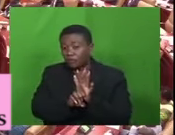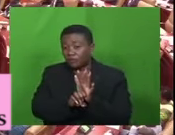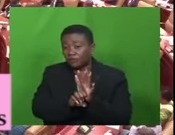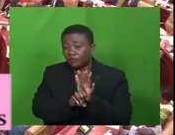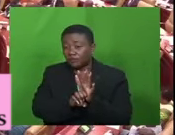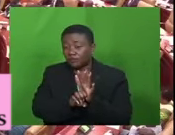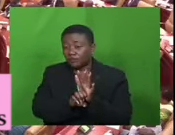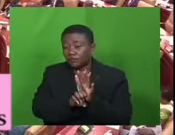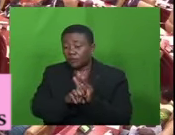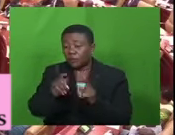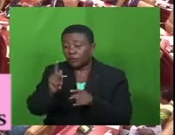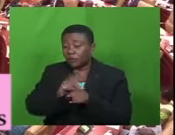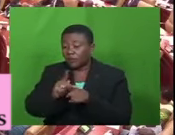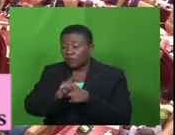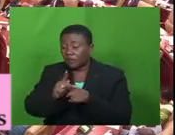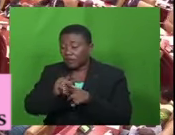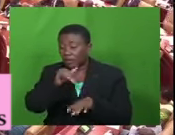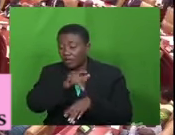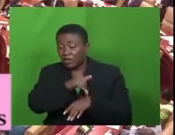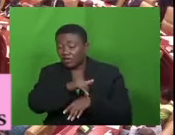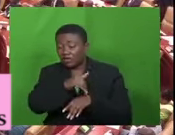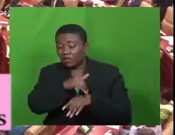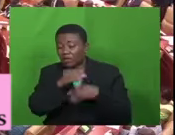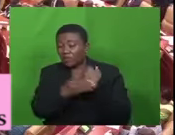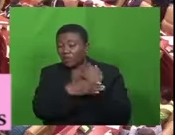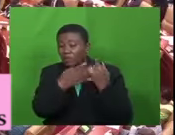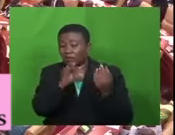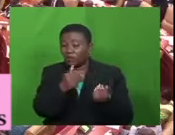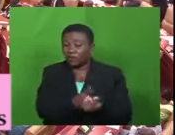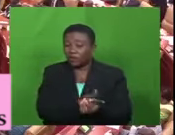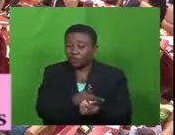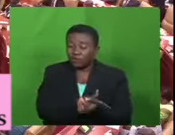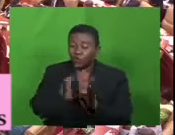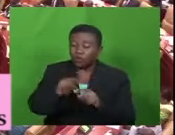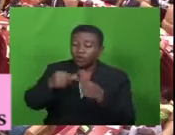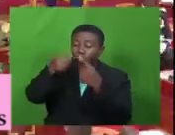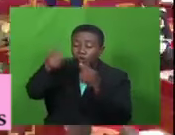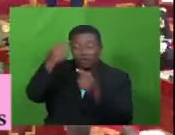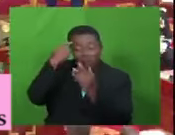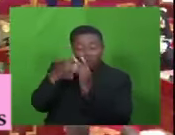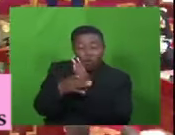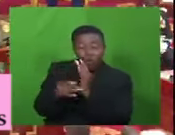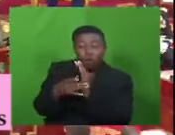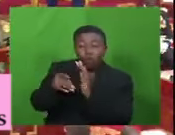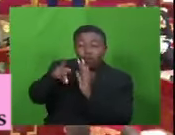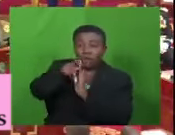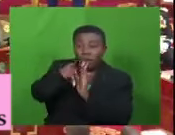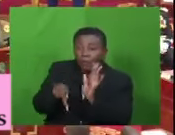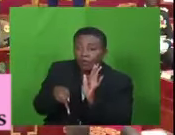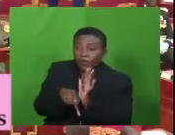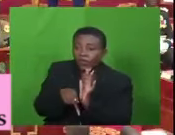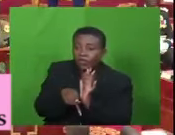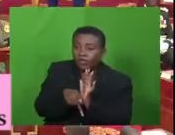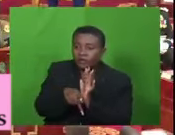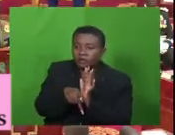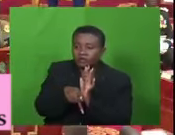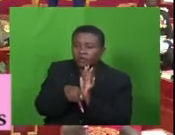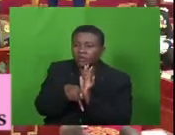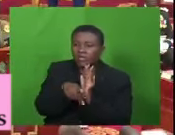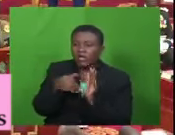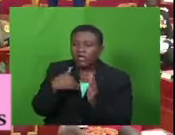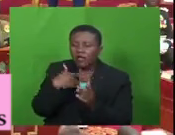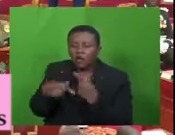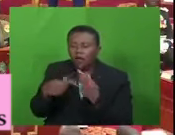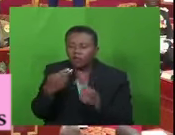purchase program by the Bank of Ghana and the gold for oil policy are creative uses of our